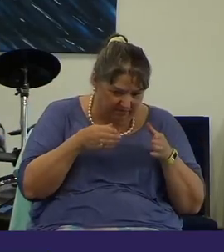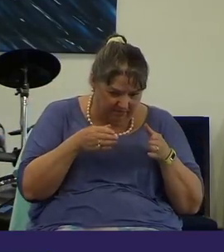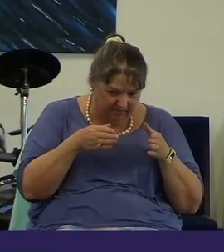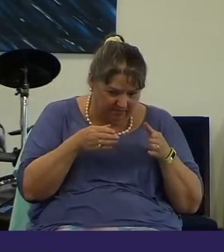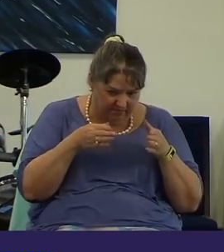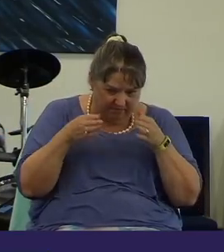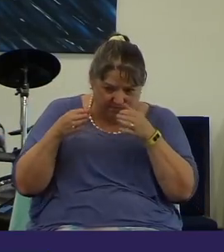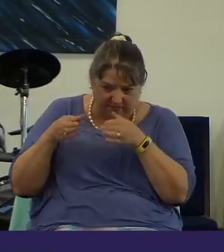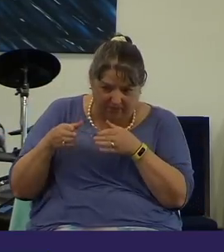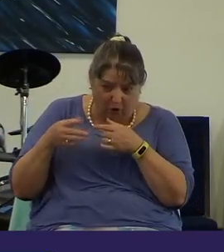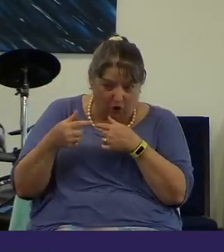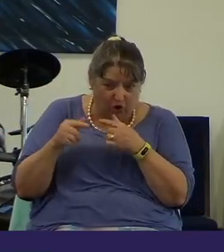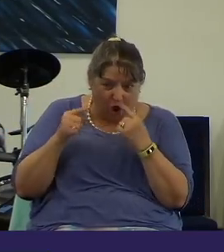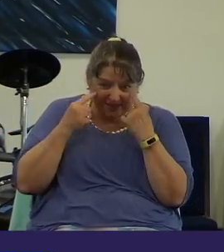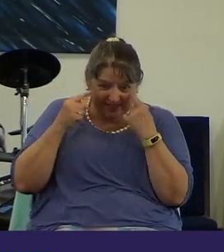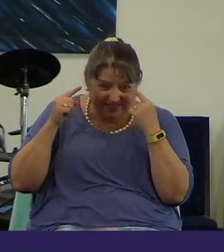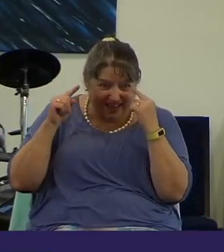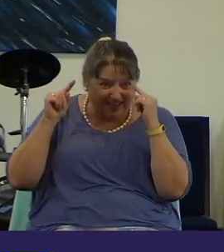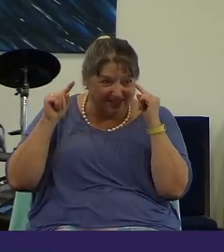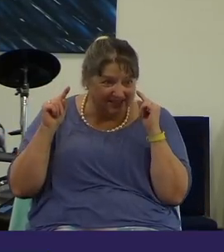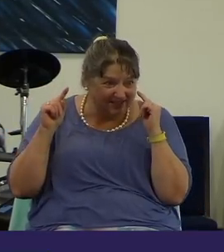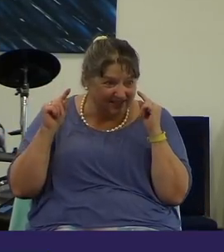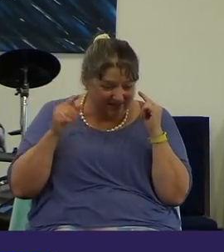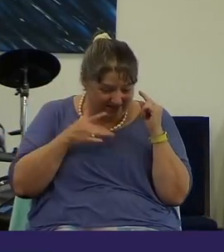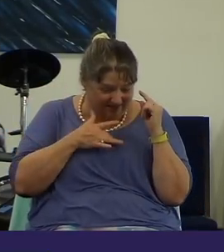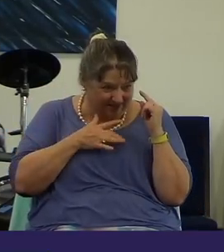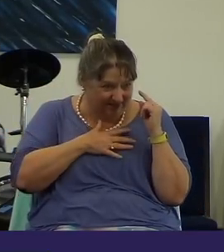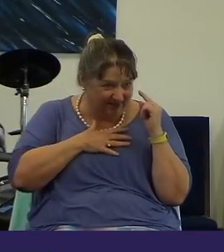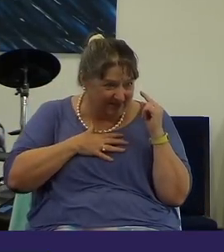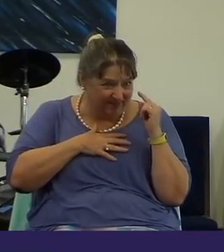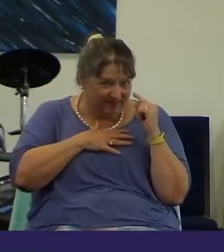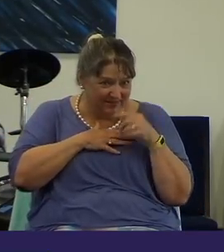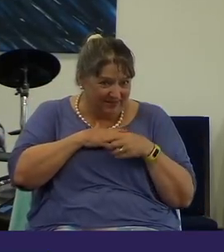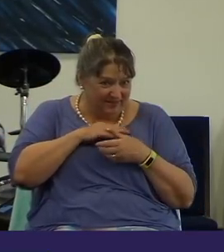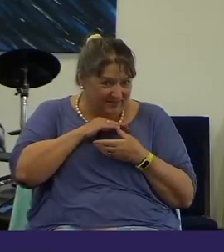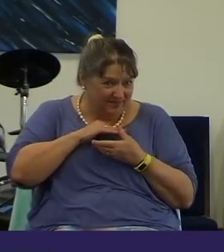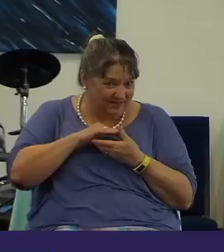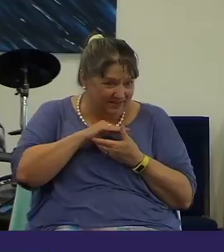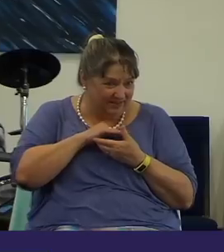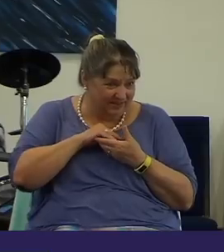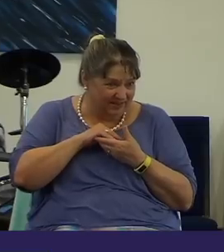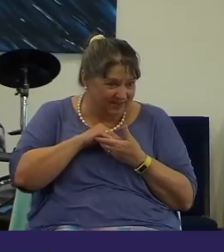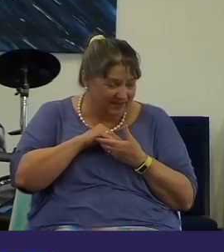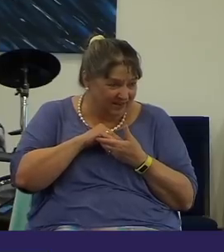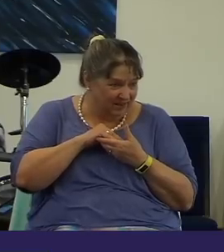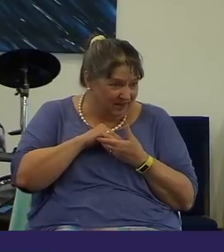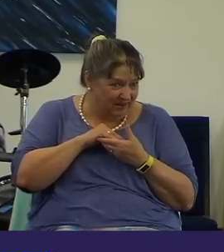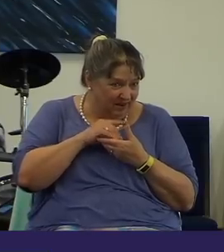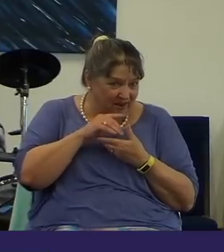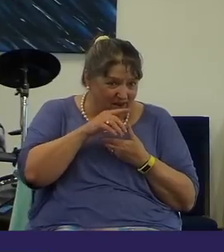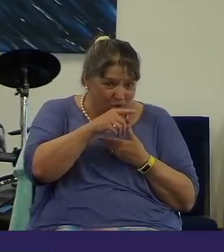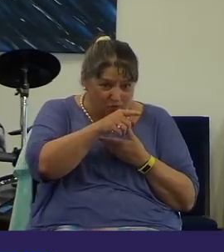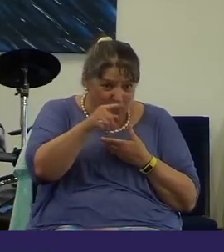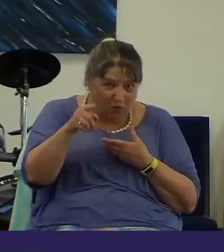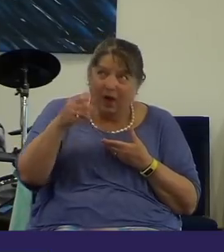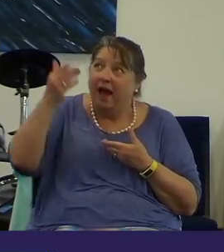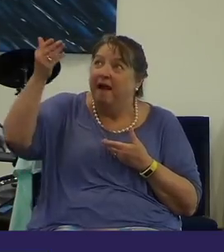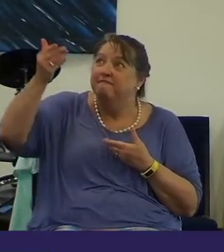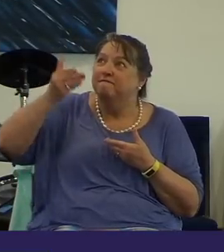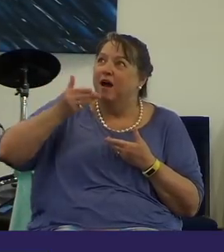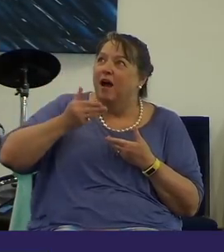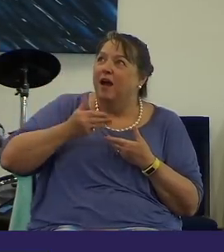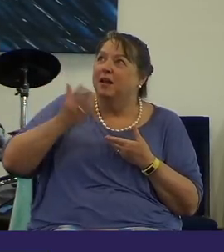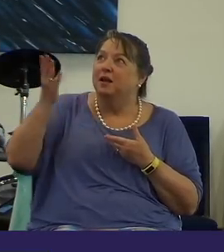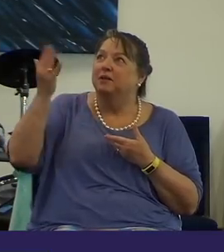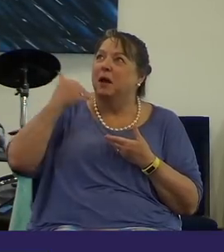of success. It could be the garden of success where Christ is invited to come, because